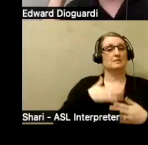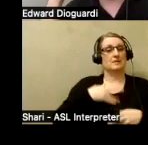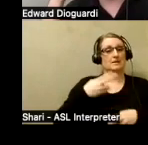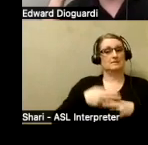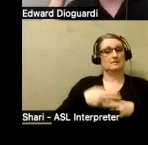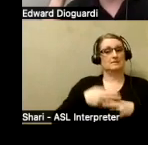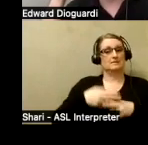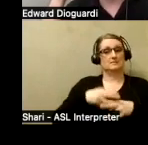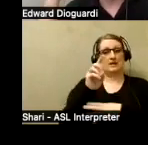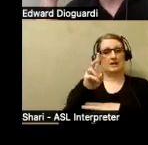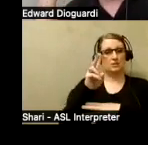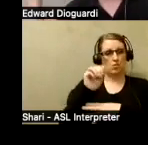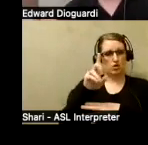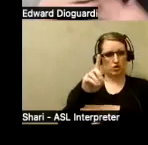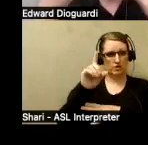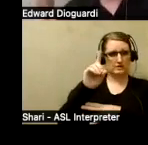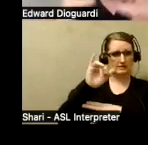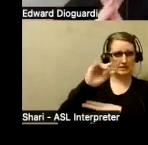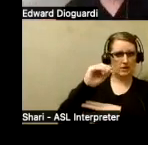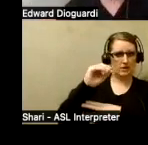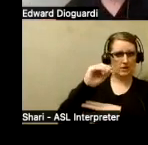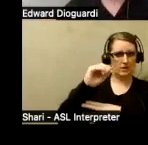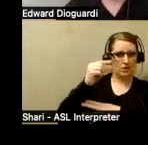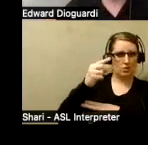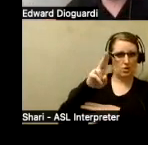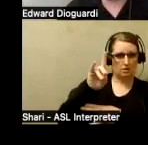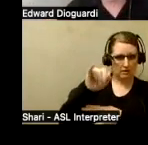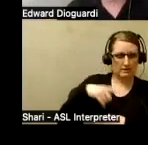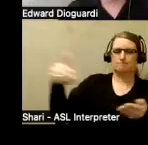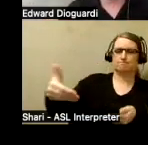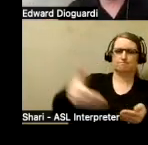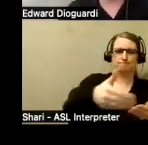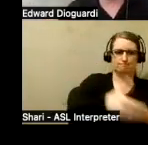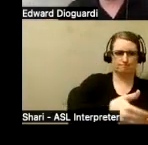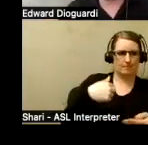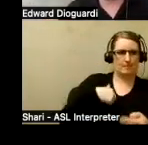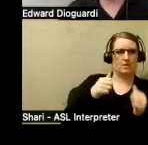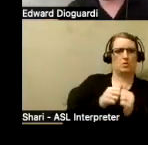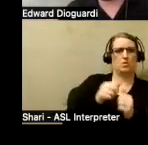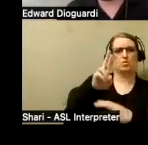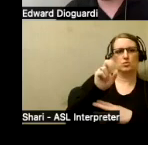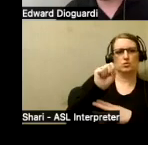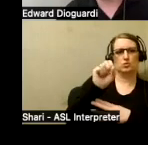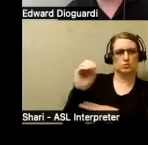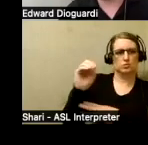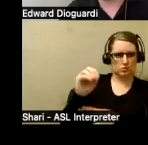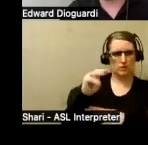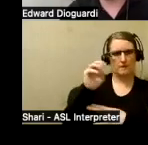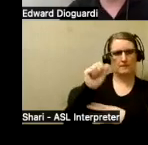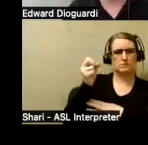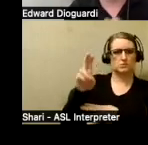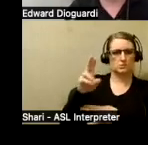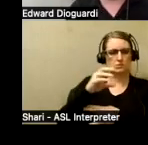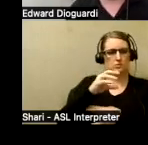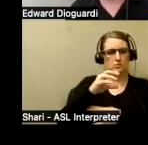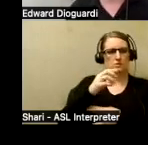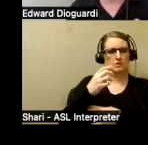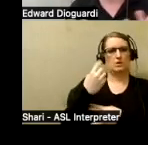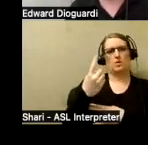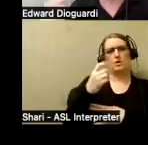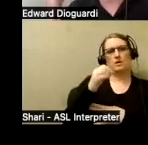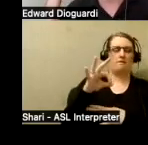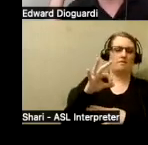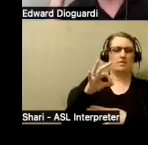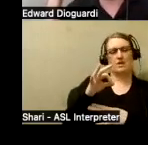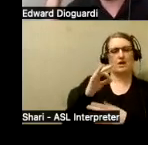Edward Dioguardi. I'm going to be giving an introduction today. I, along with Valerie Russo, Joan Masso, and Carlos Guerra, is one of the